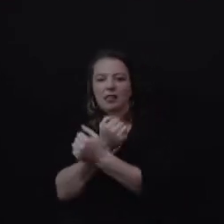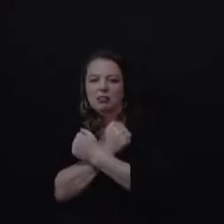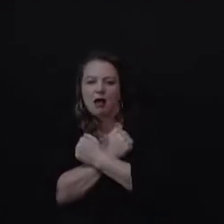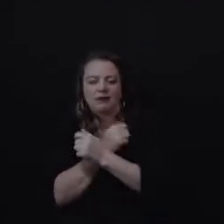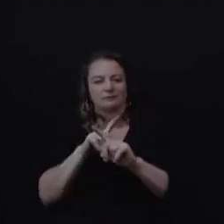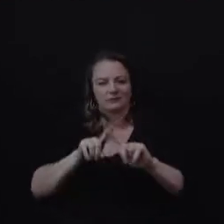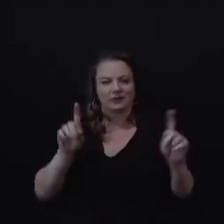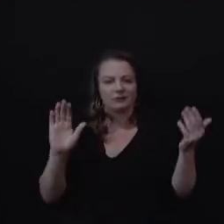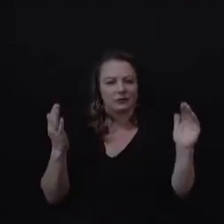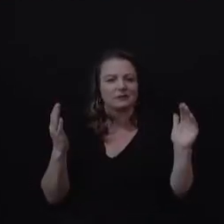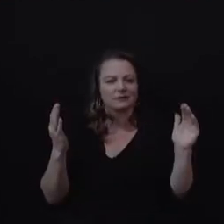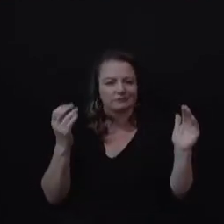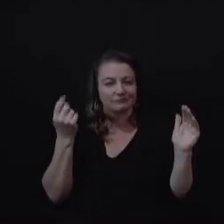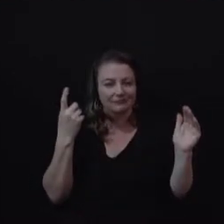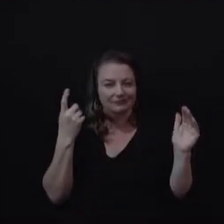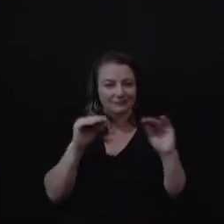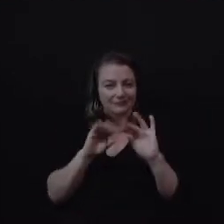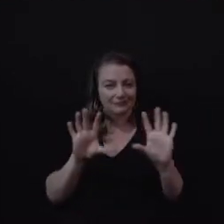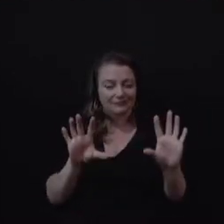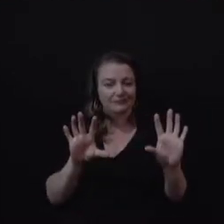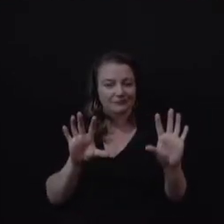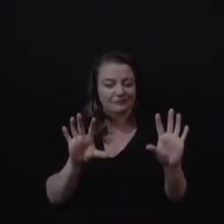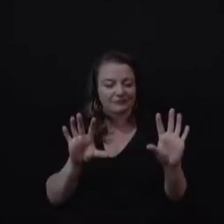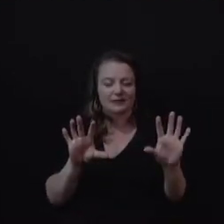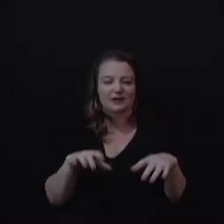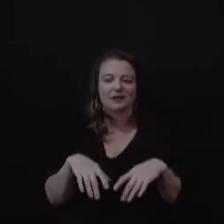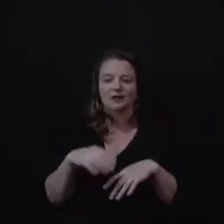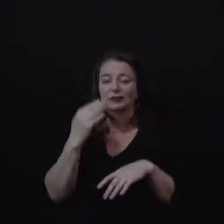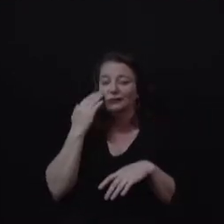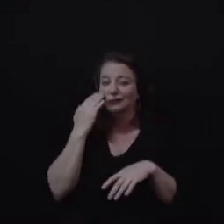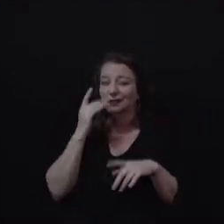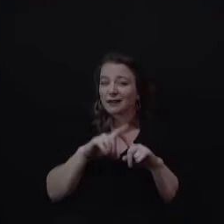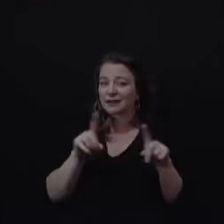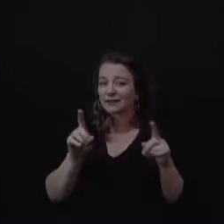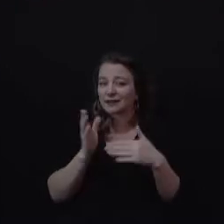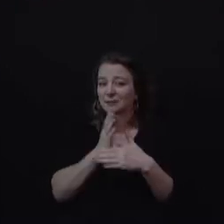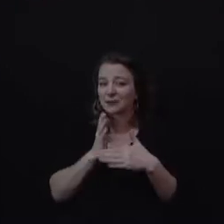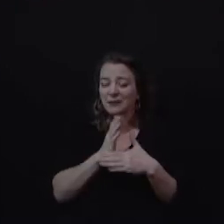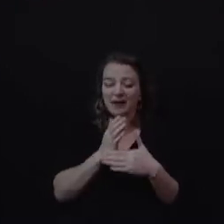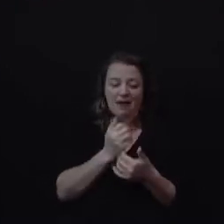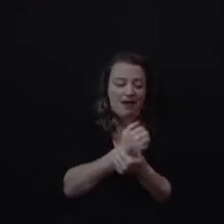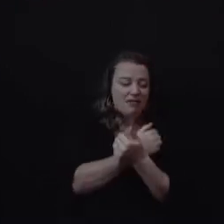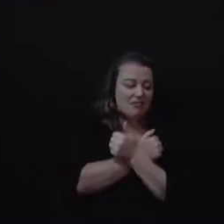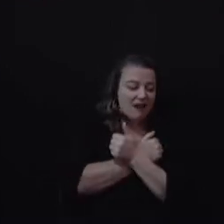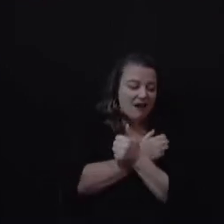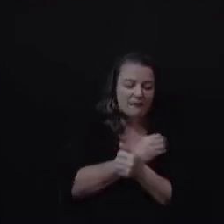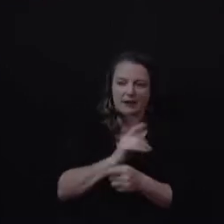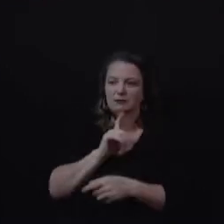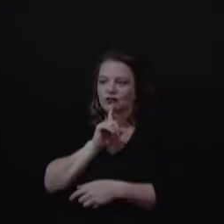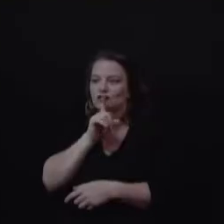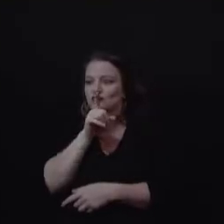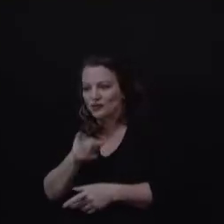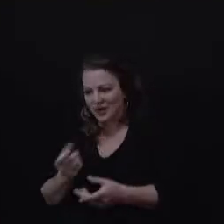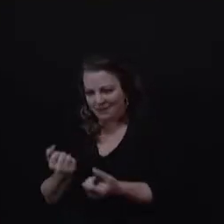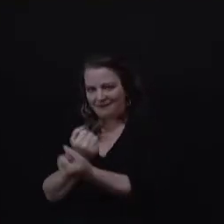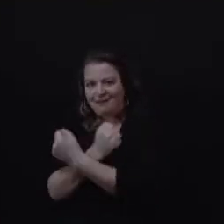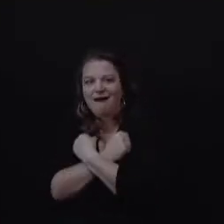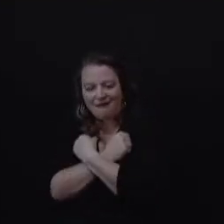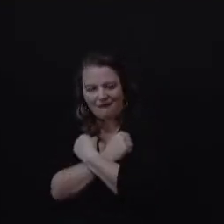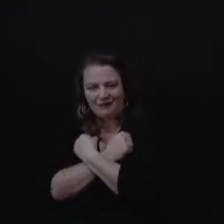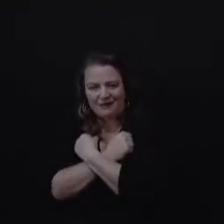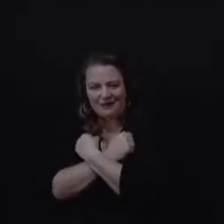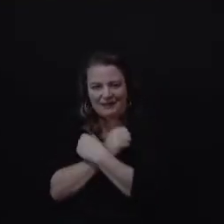Everyone knows the difference between liking something and loving something. Now, do you know the difference between loving something and really loving something? There's a